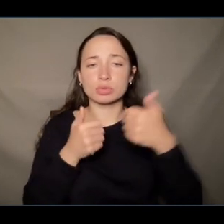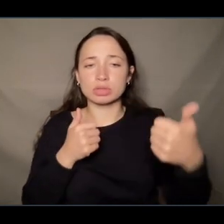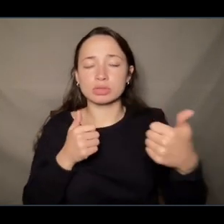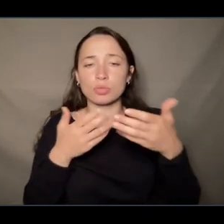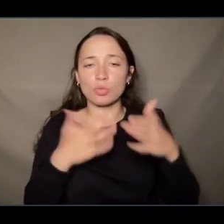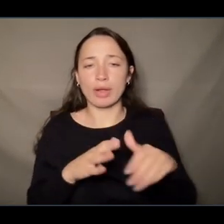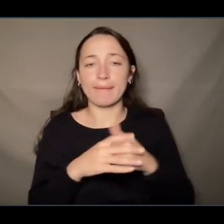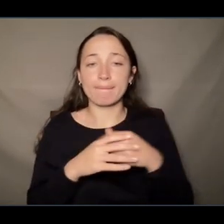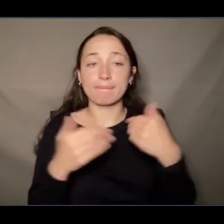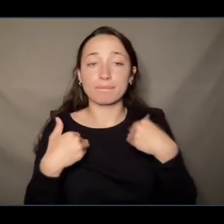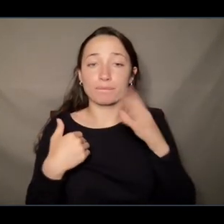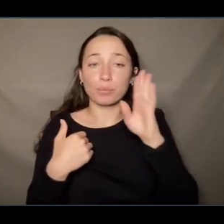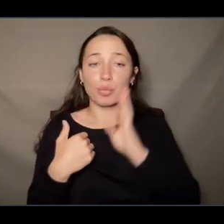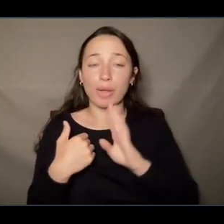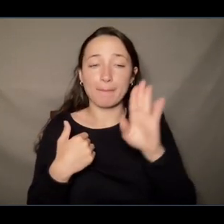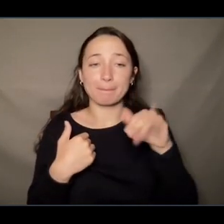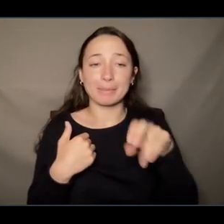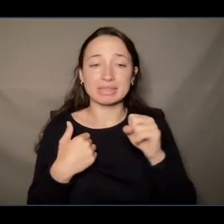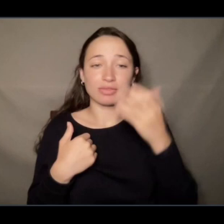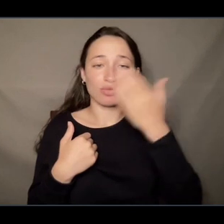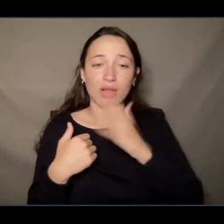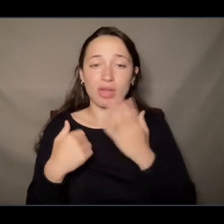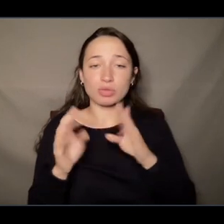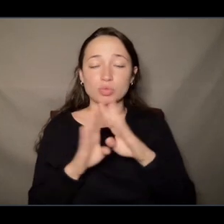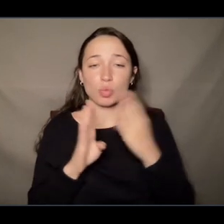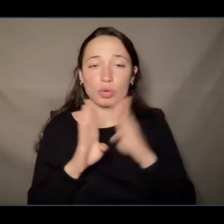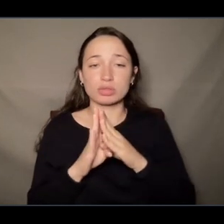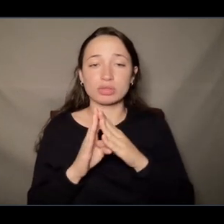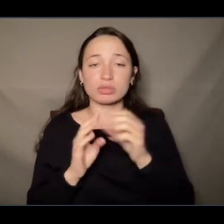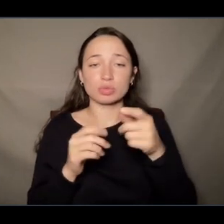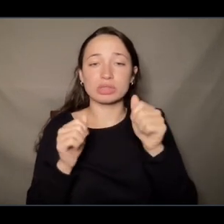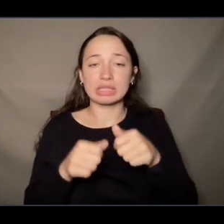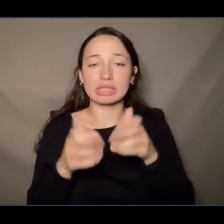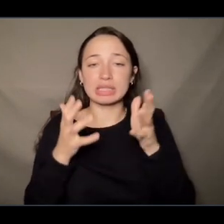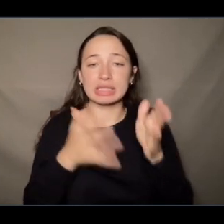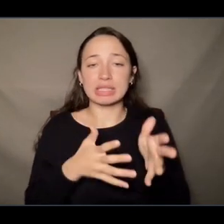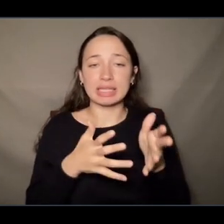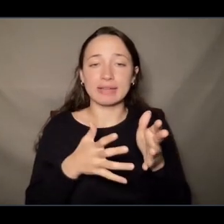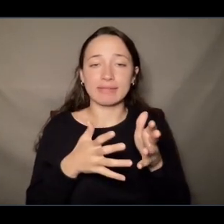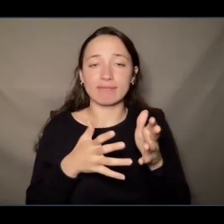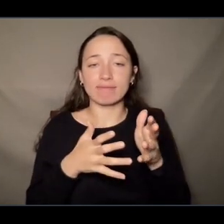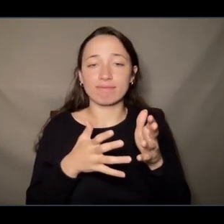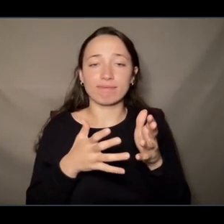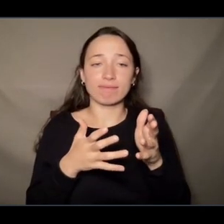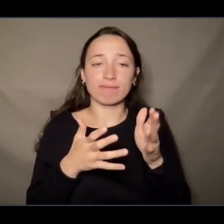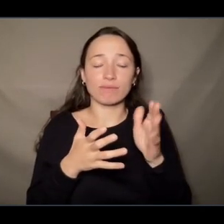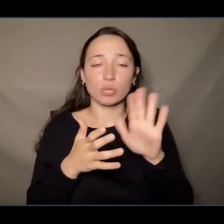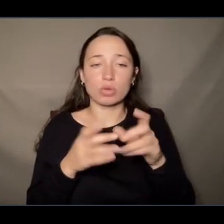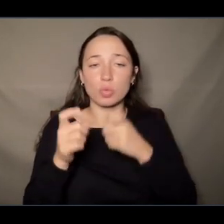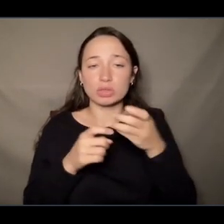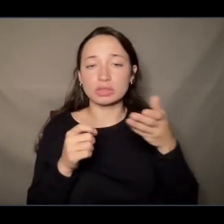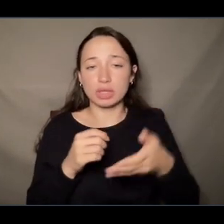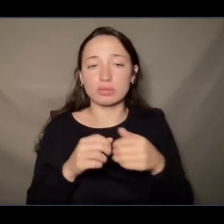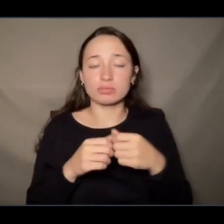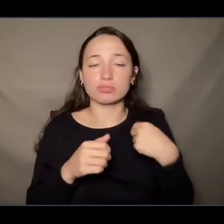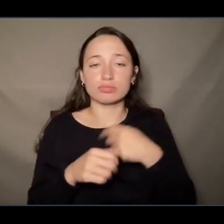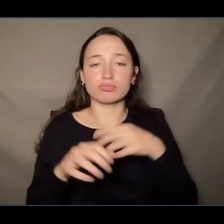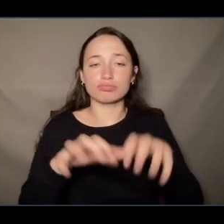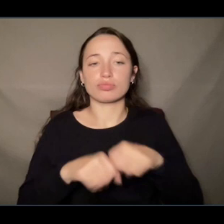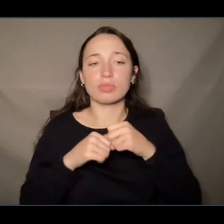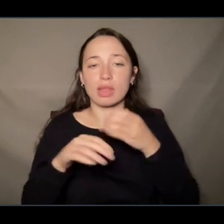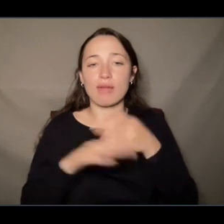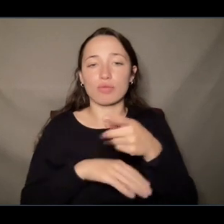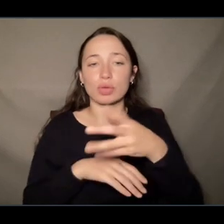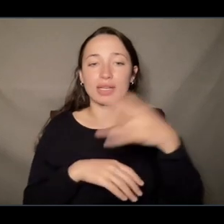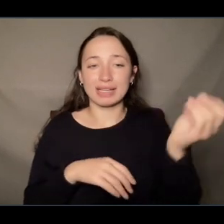distant way. So we have brown bins in front of our door, and you can leave your donations there. We take them